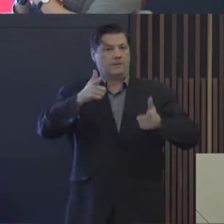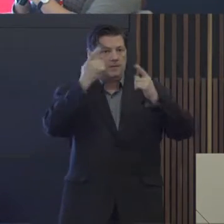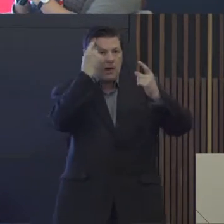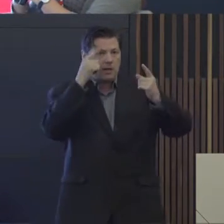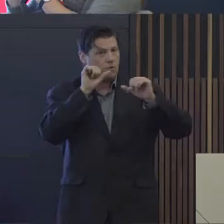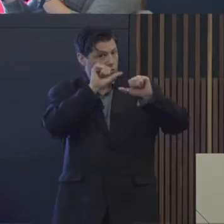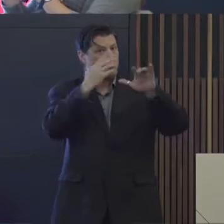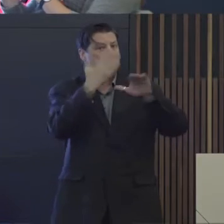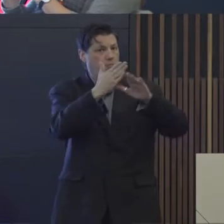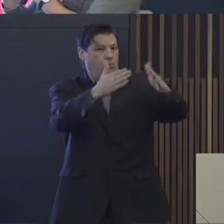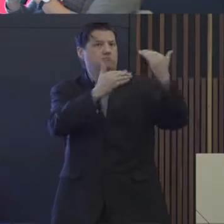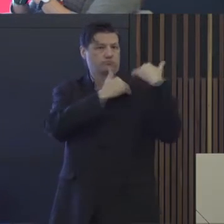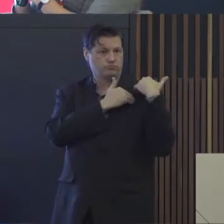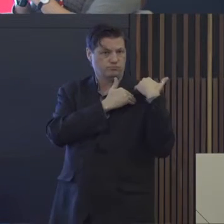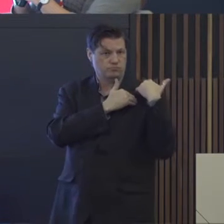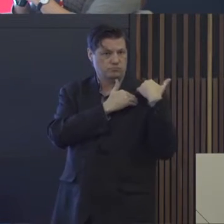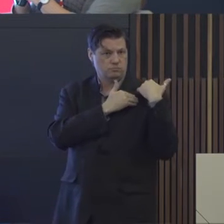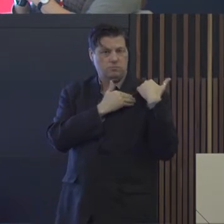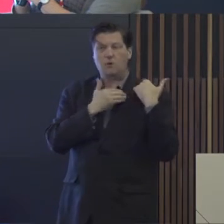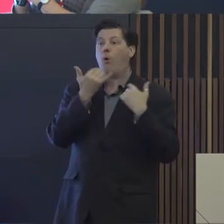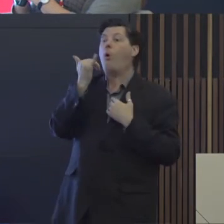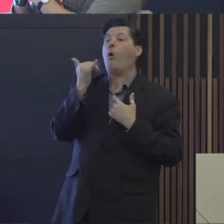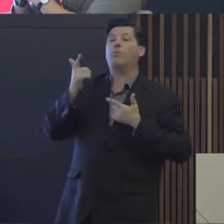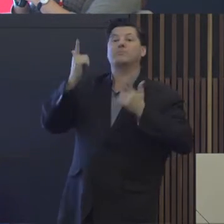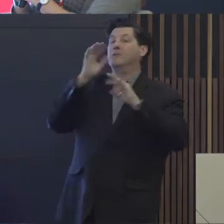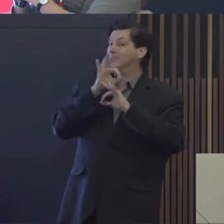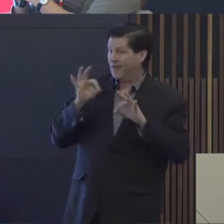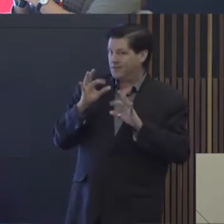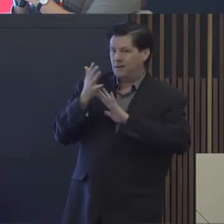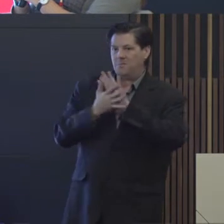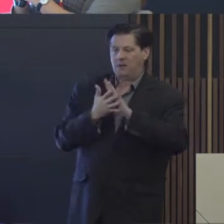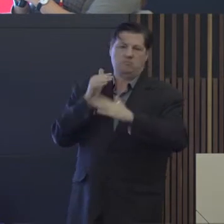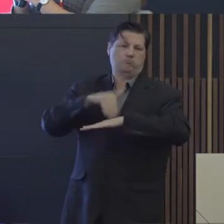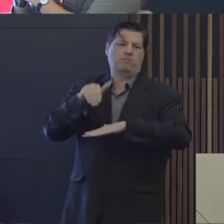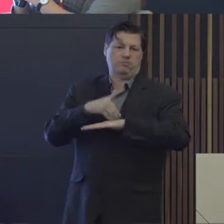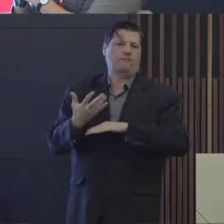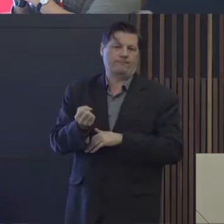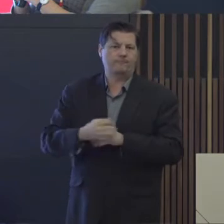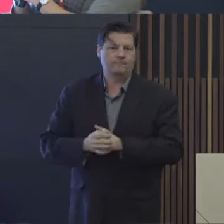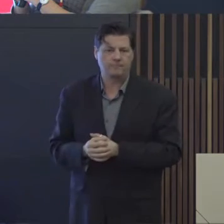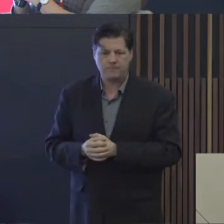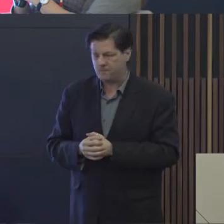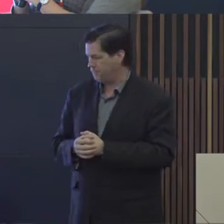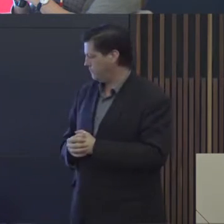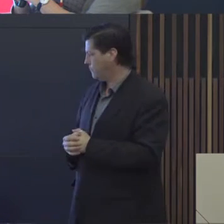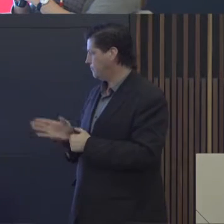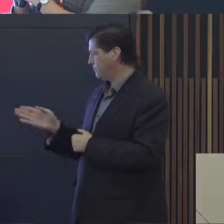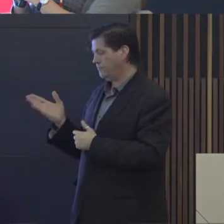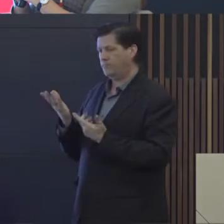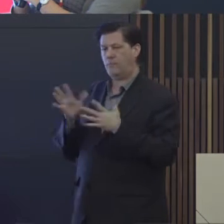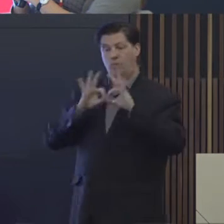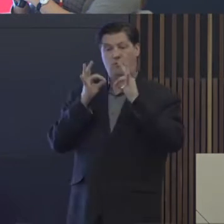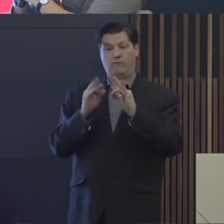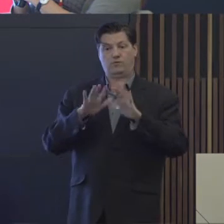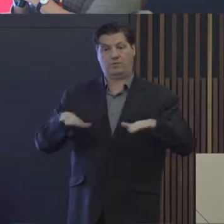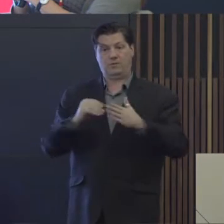part of their job, or else they don't do that, and that's when you've got problems. And I'd also like to say we're... the Association for Children with a